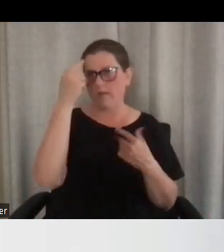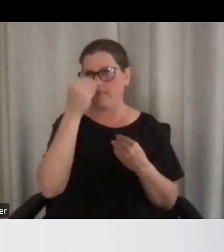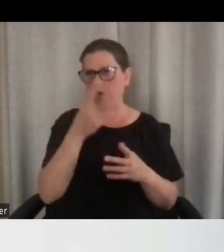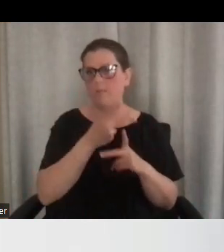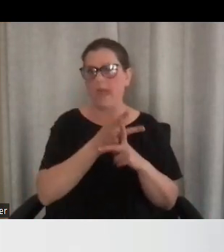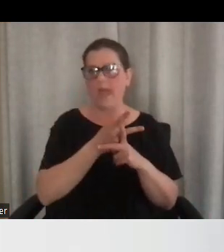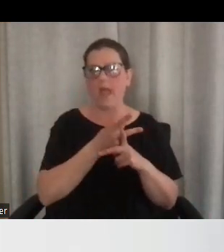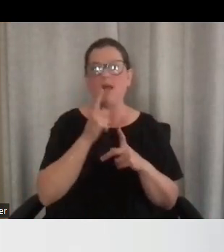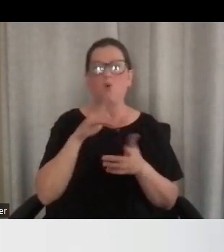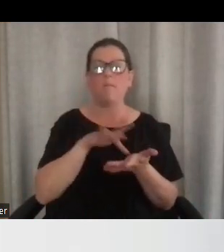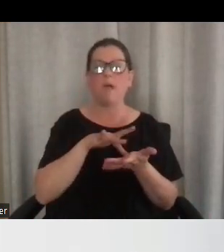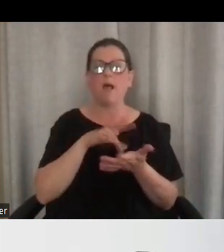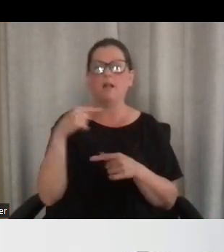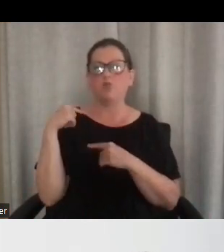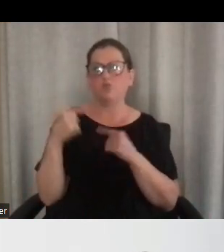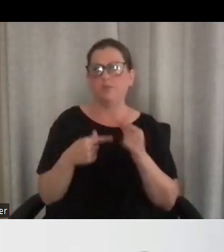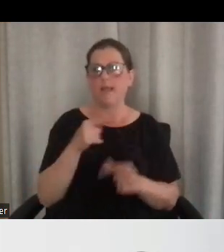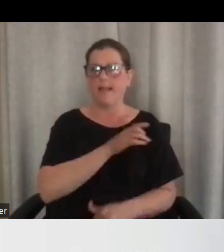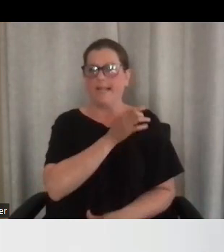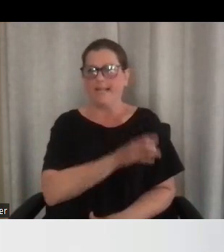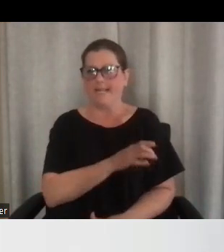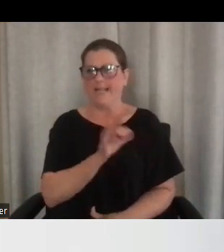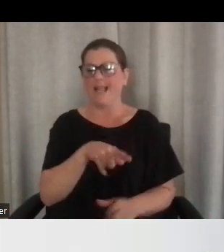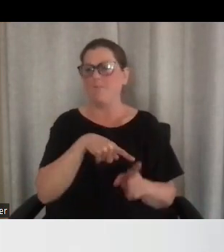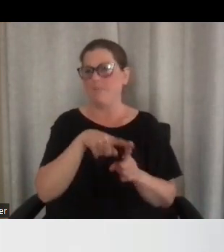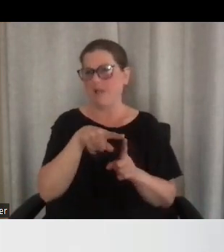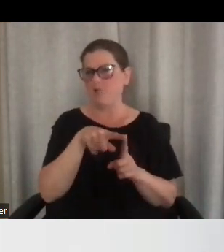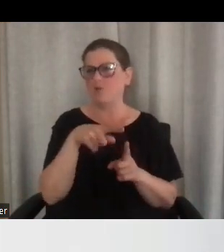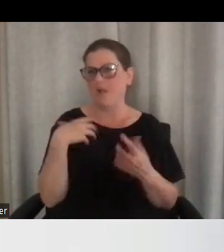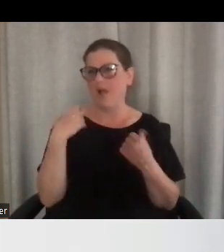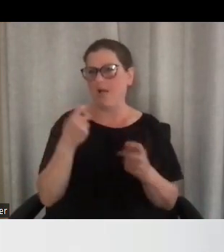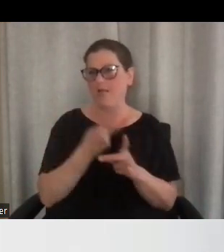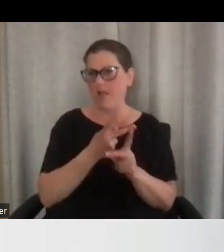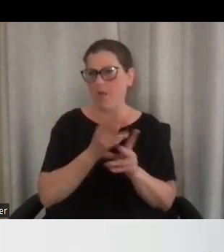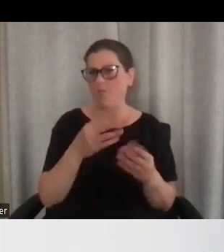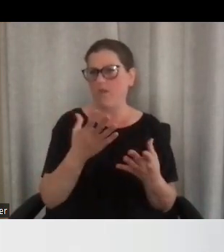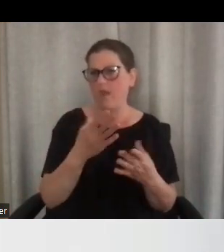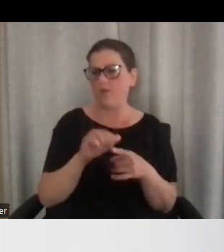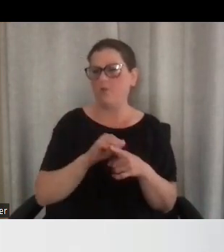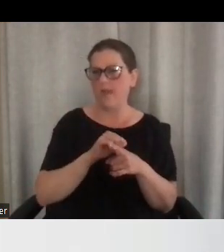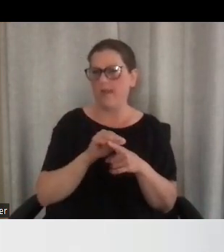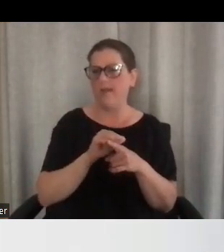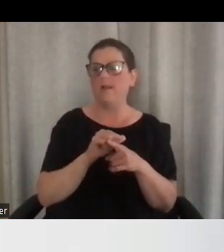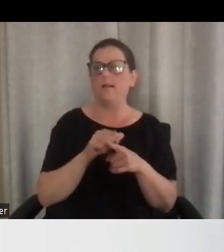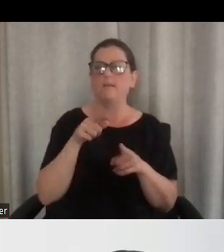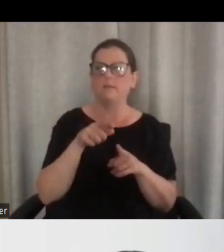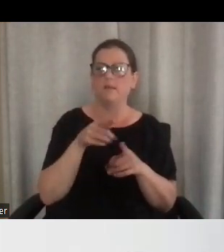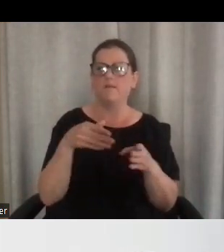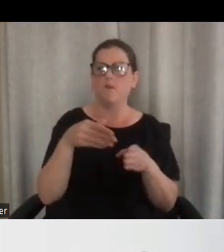medical genetics clinic. This is an example of a specialty healthcare provider training focused